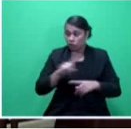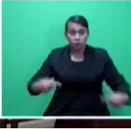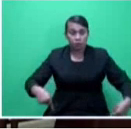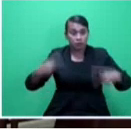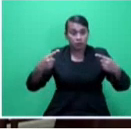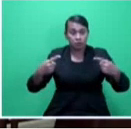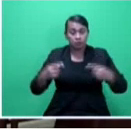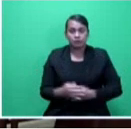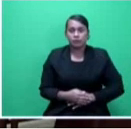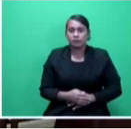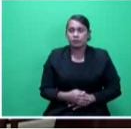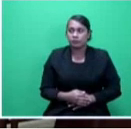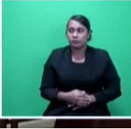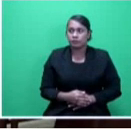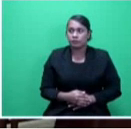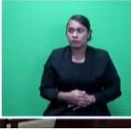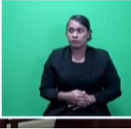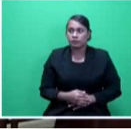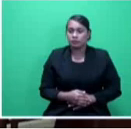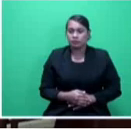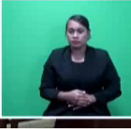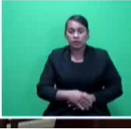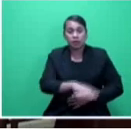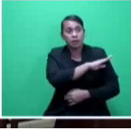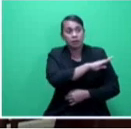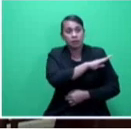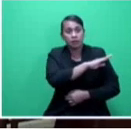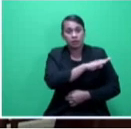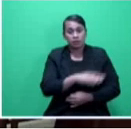You have the floor, Prime Minister. Thank you, Mr. Speaker. Mr. Speaker, I rise to